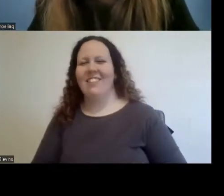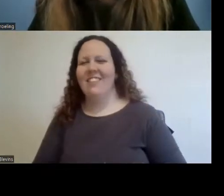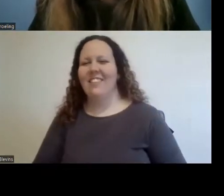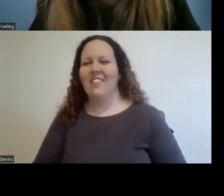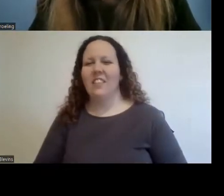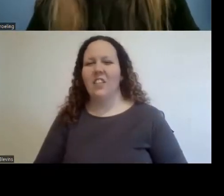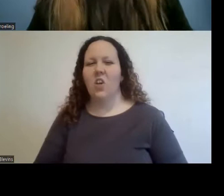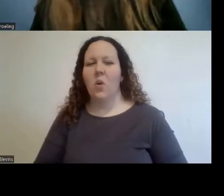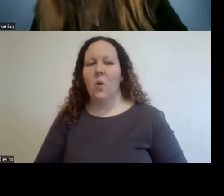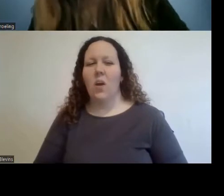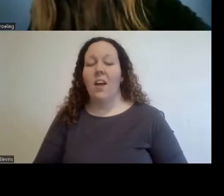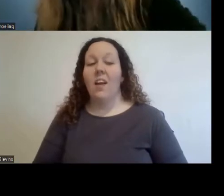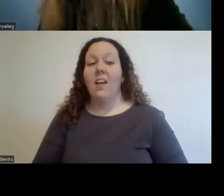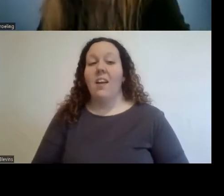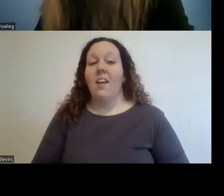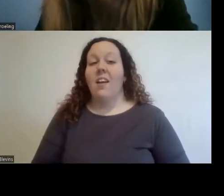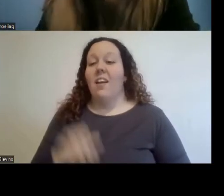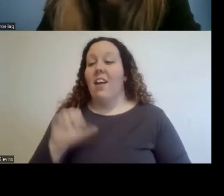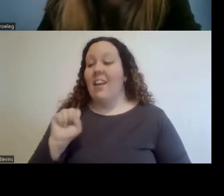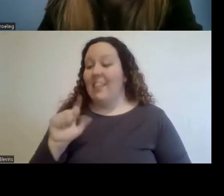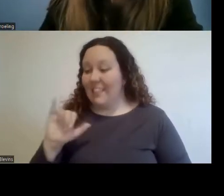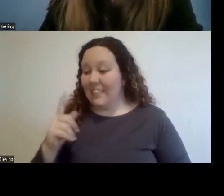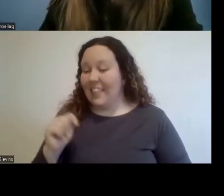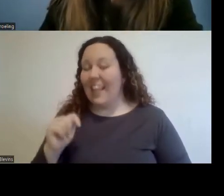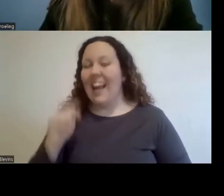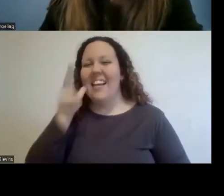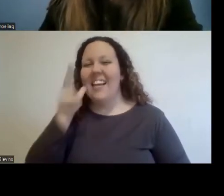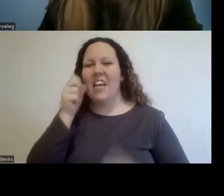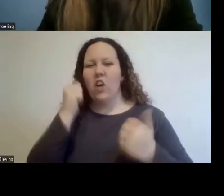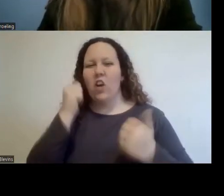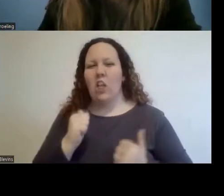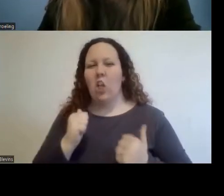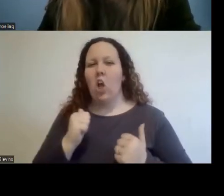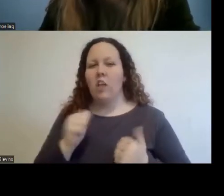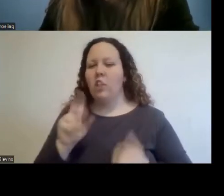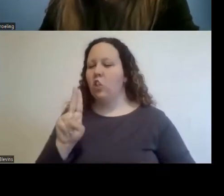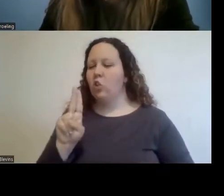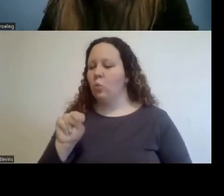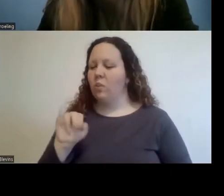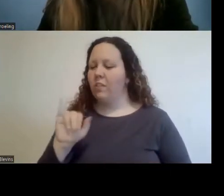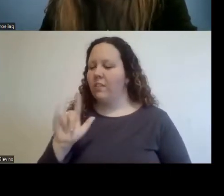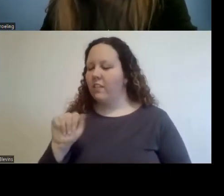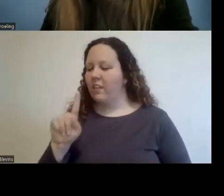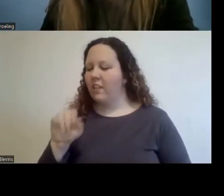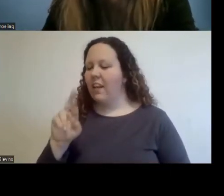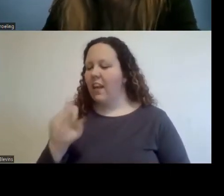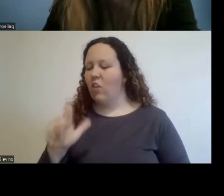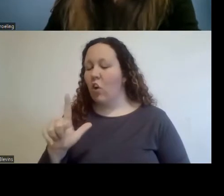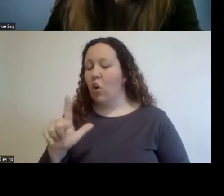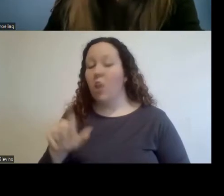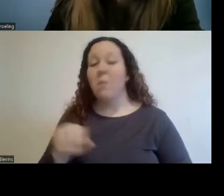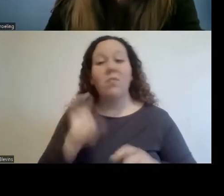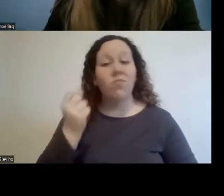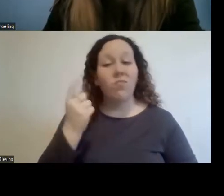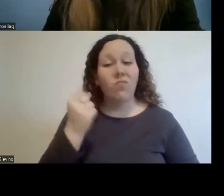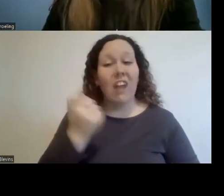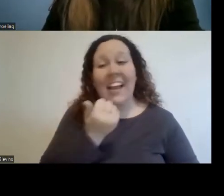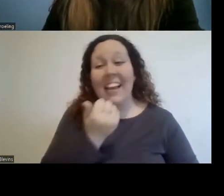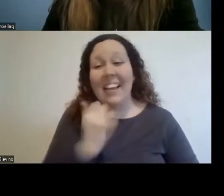or unilateral, and I have to say that any kind of hearing loss in a classroom, you're going to be at a